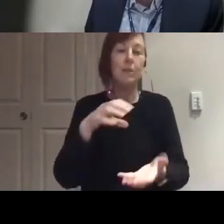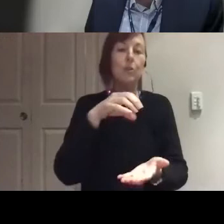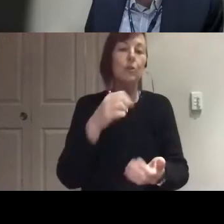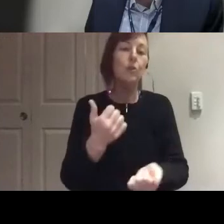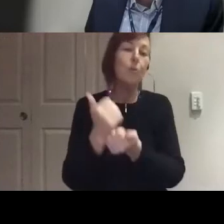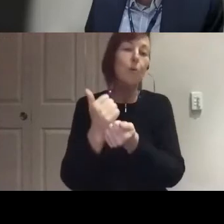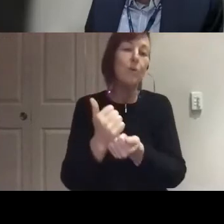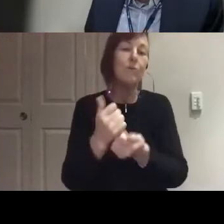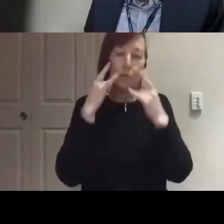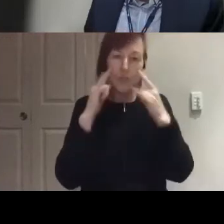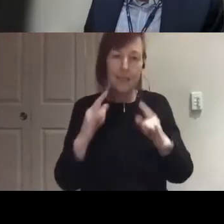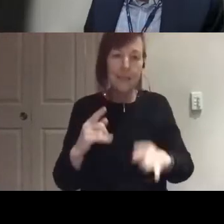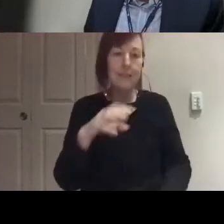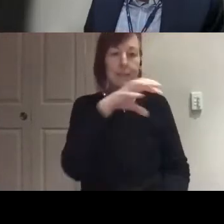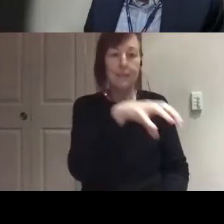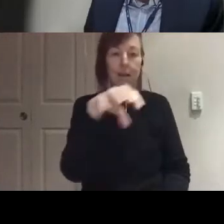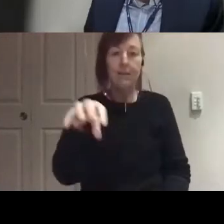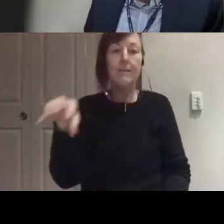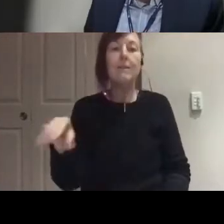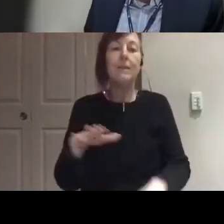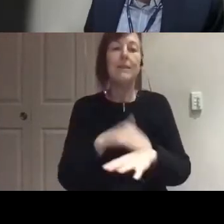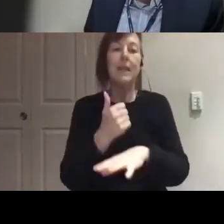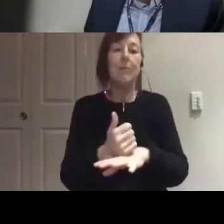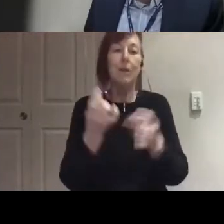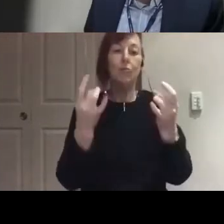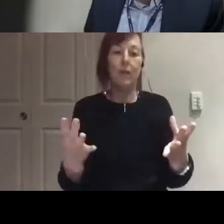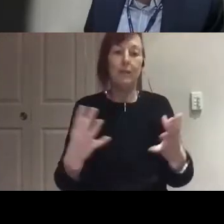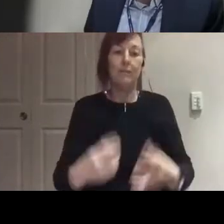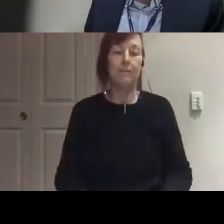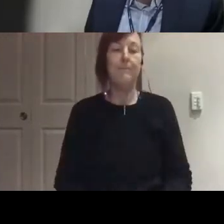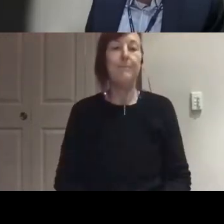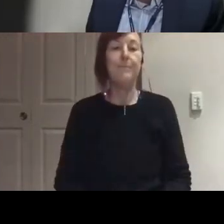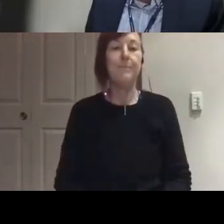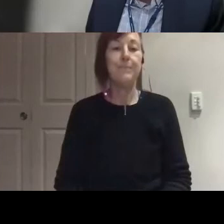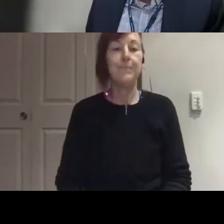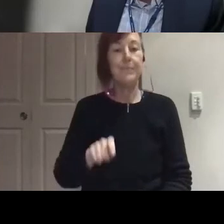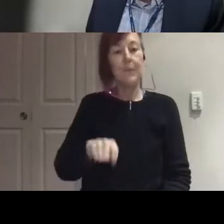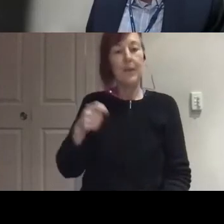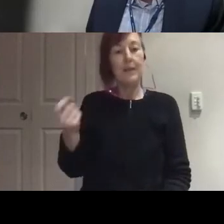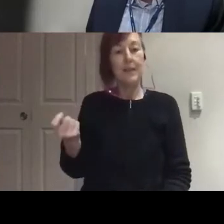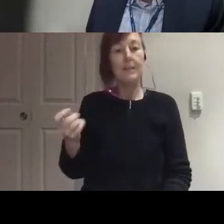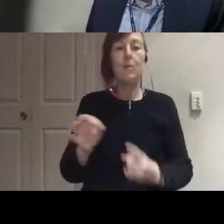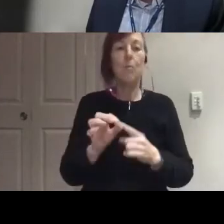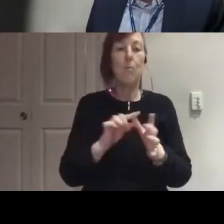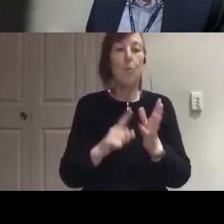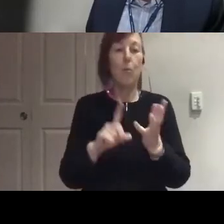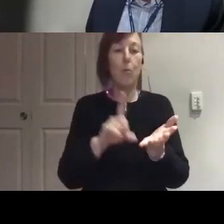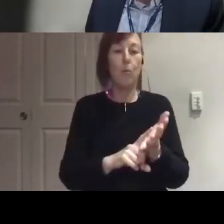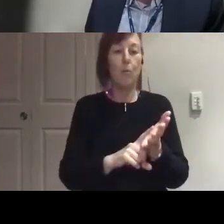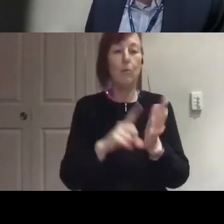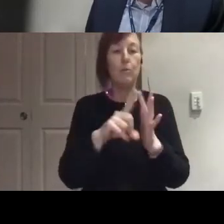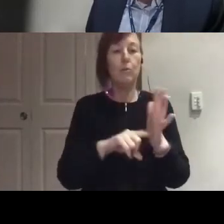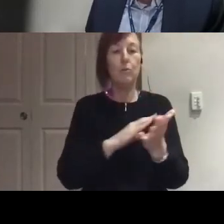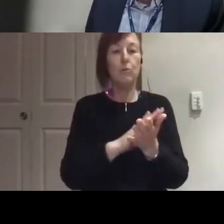among others as well. I'll now hand over to Paul Johnson, who's going to provide us some information about some